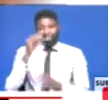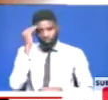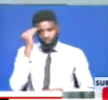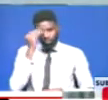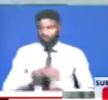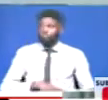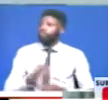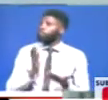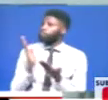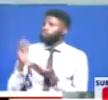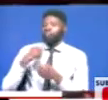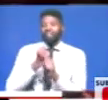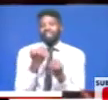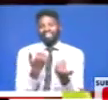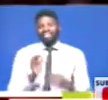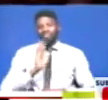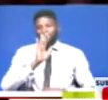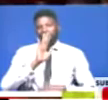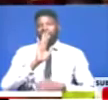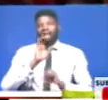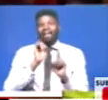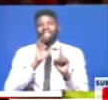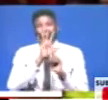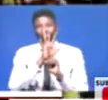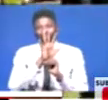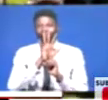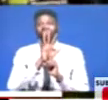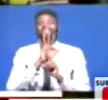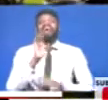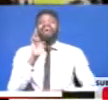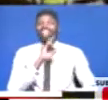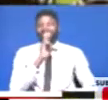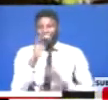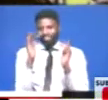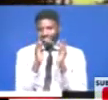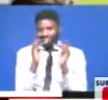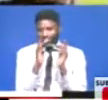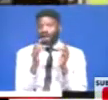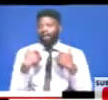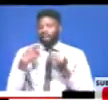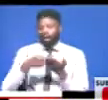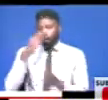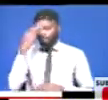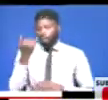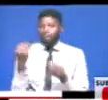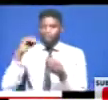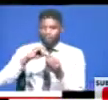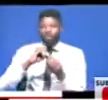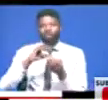exacerbated children's exposure to cyber risks as most of them were engaged in online schooling recreation and social